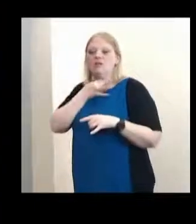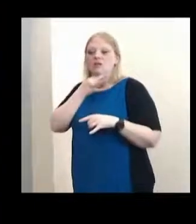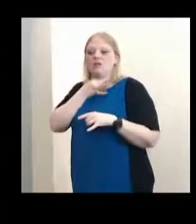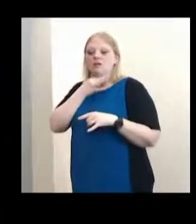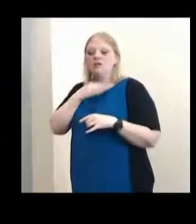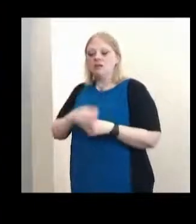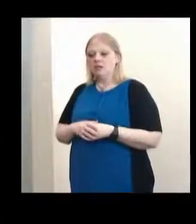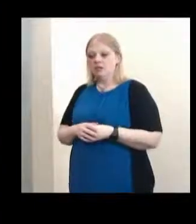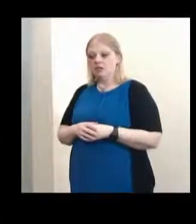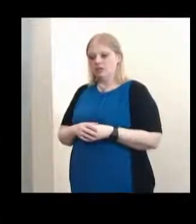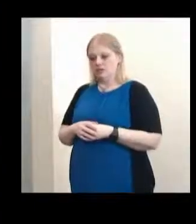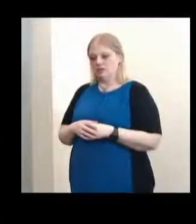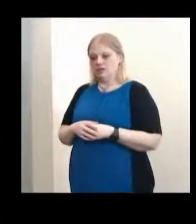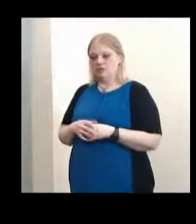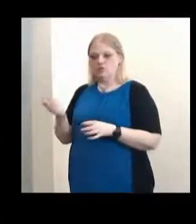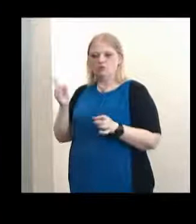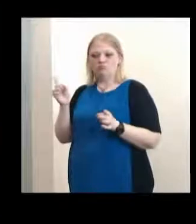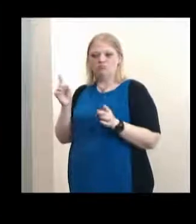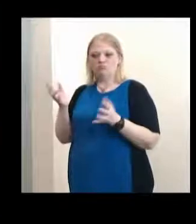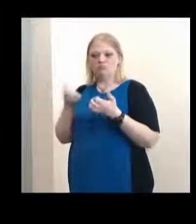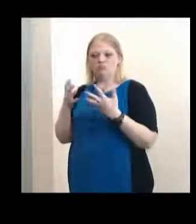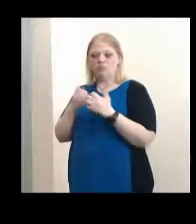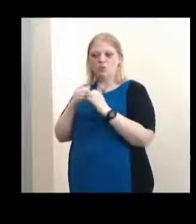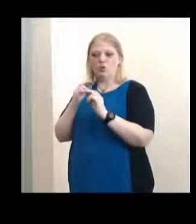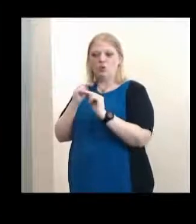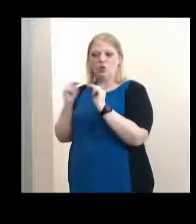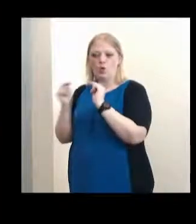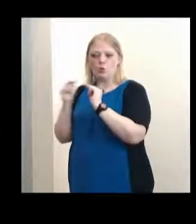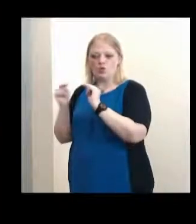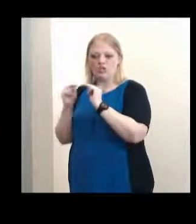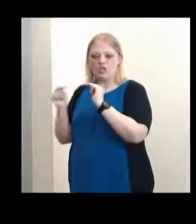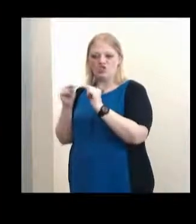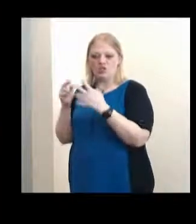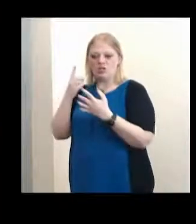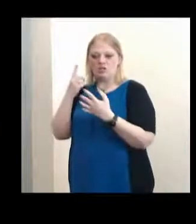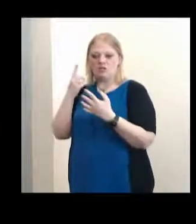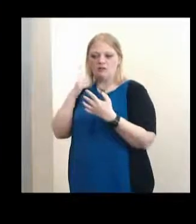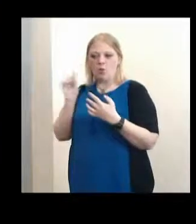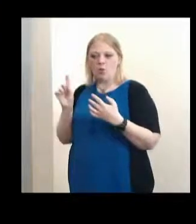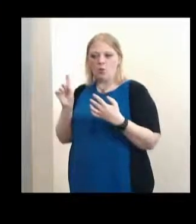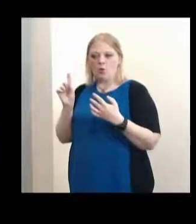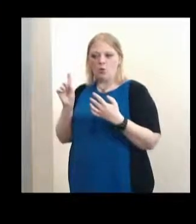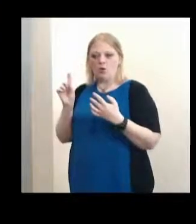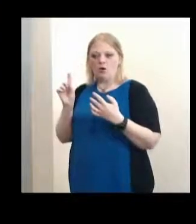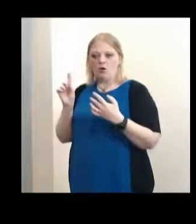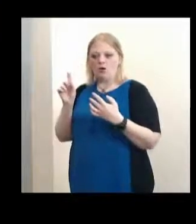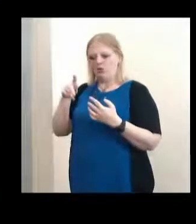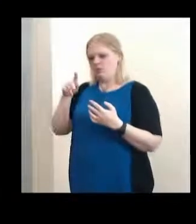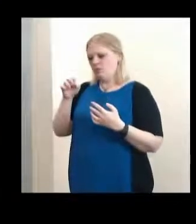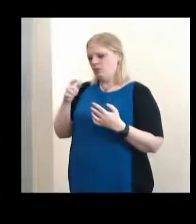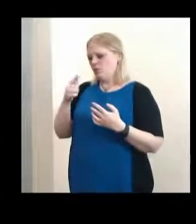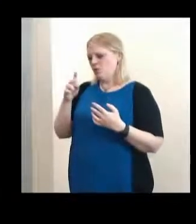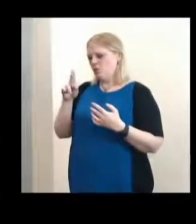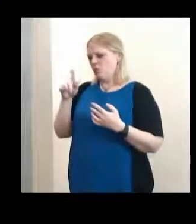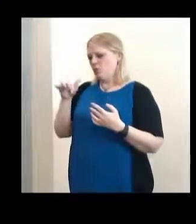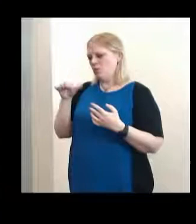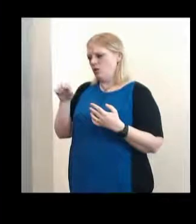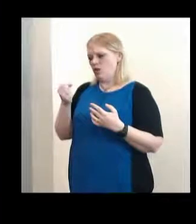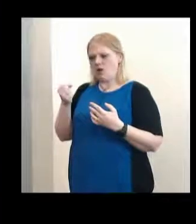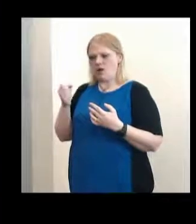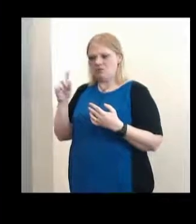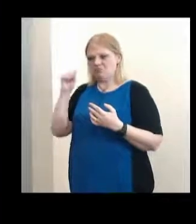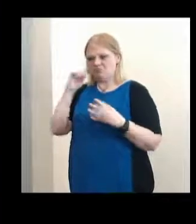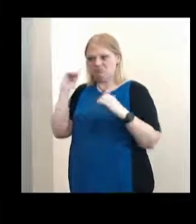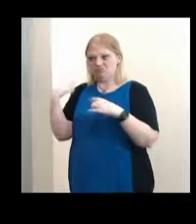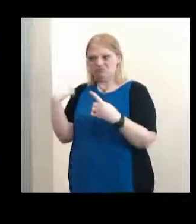know where things stand as far as negotiations over the lease with the Pagulas. We haven't heard anything about that for